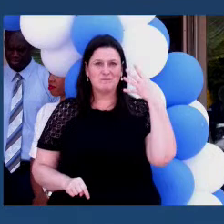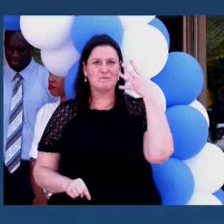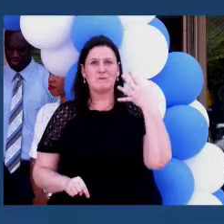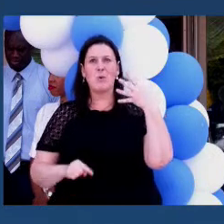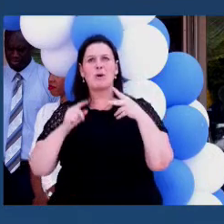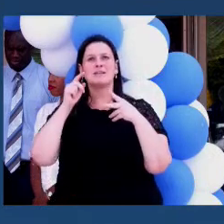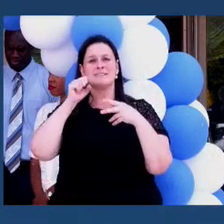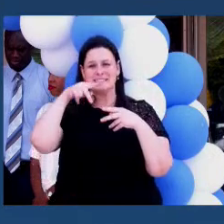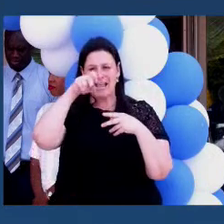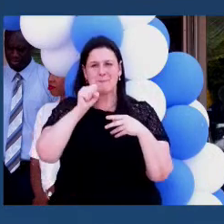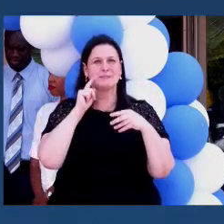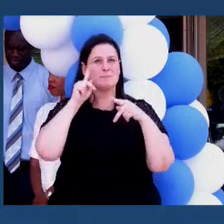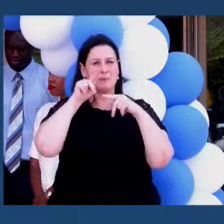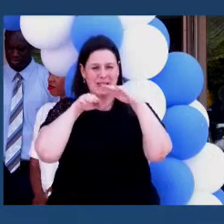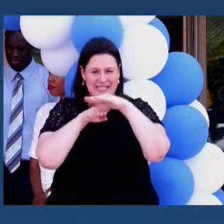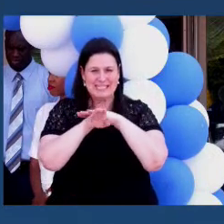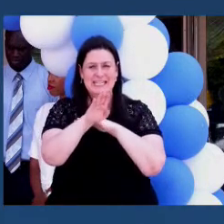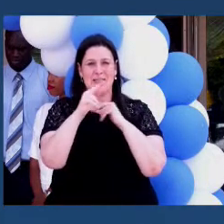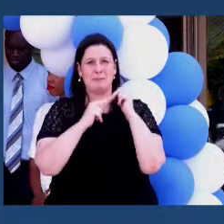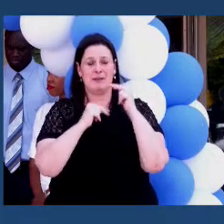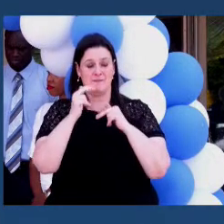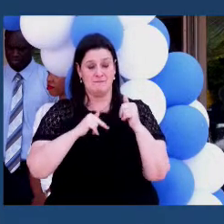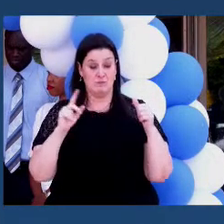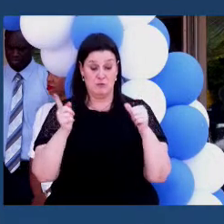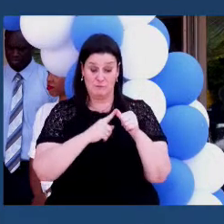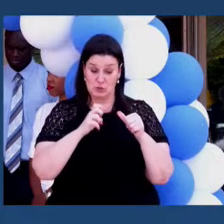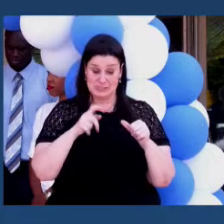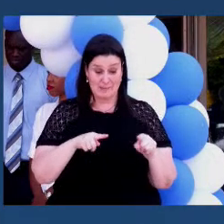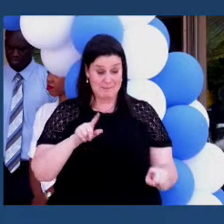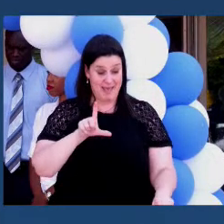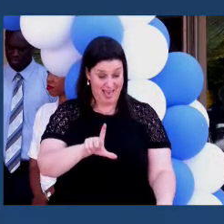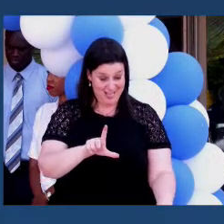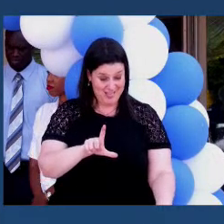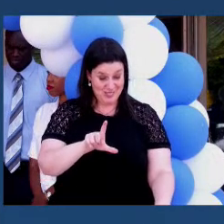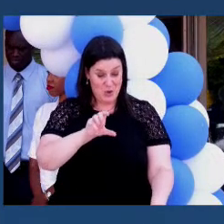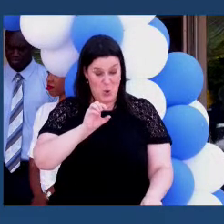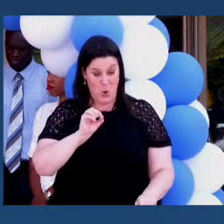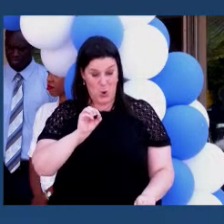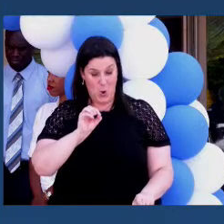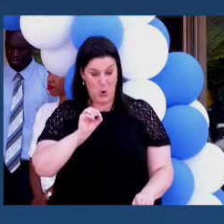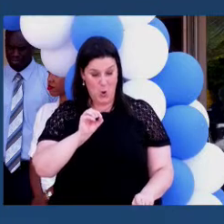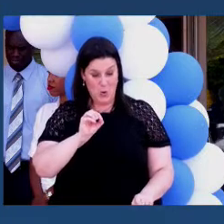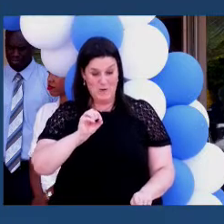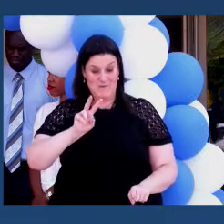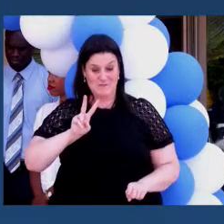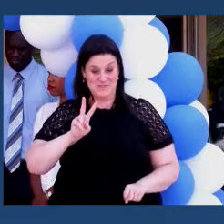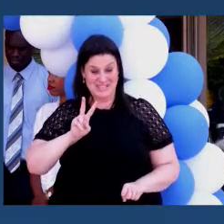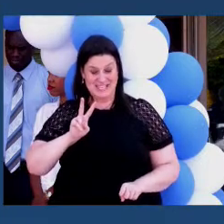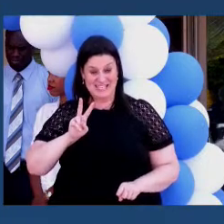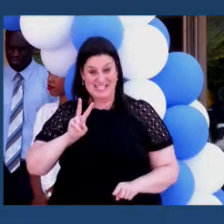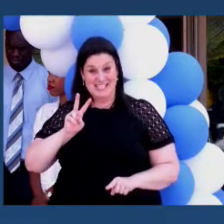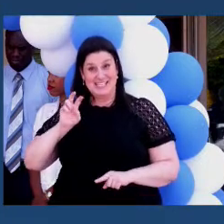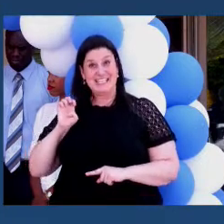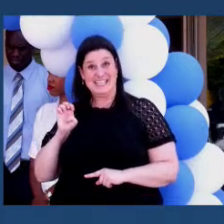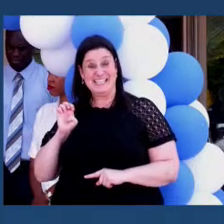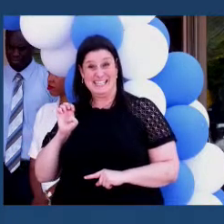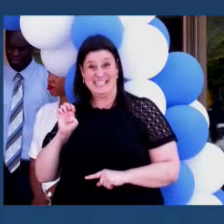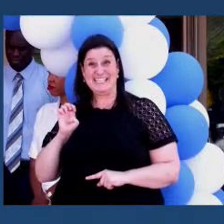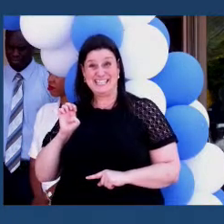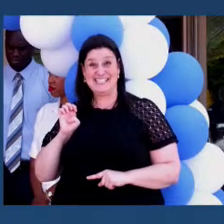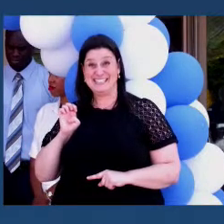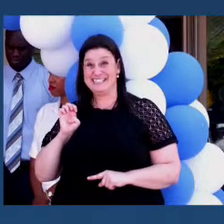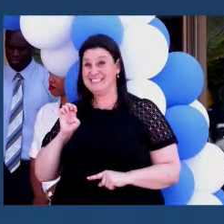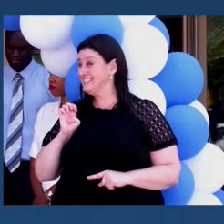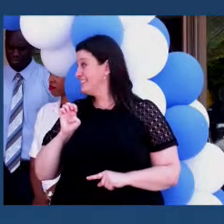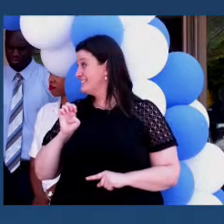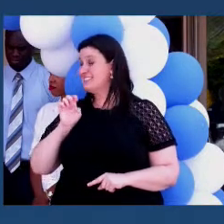entering this building. First step, L. Second step, O. Third step, V. Fourth step,